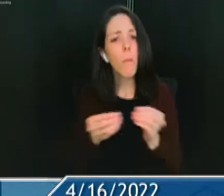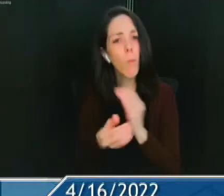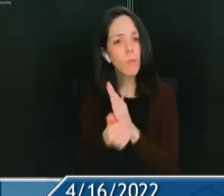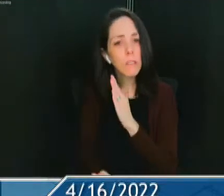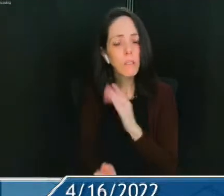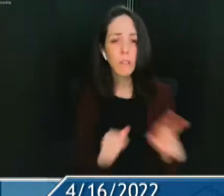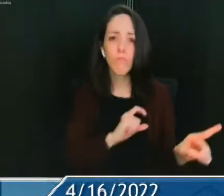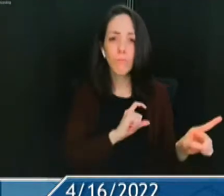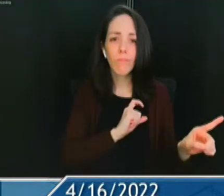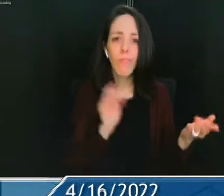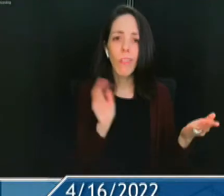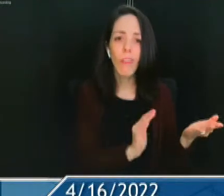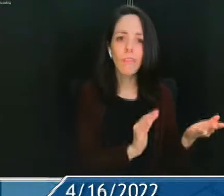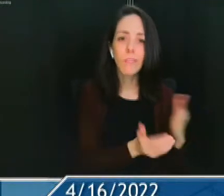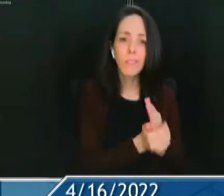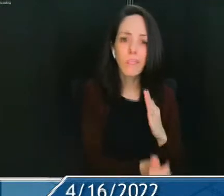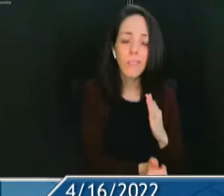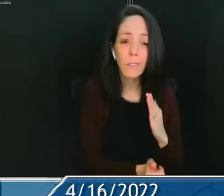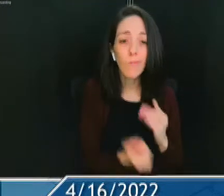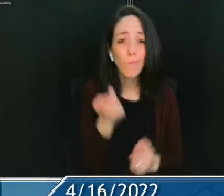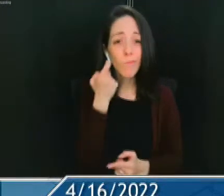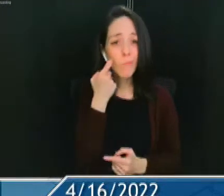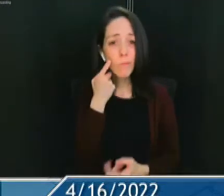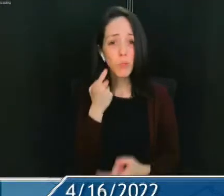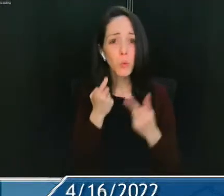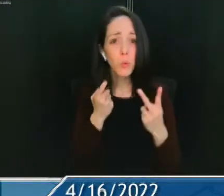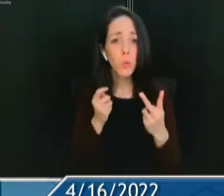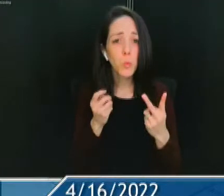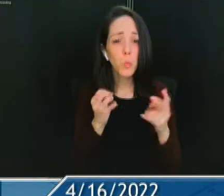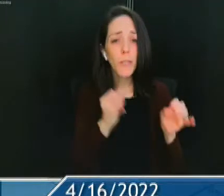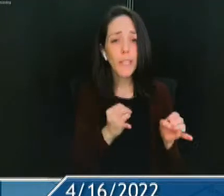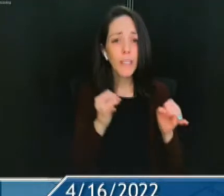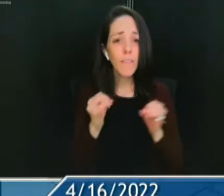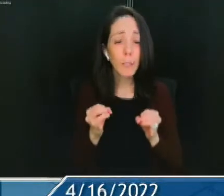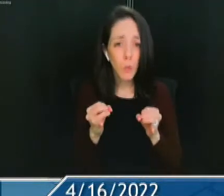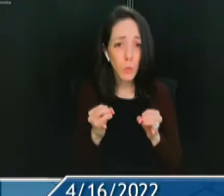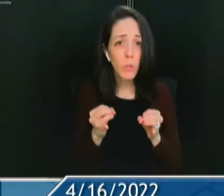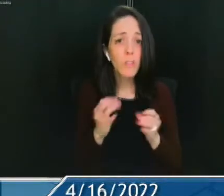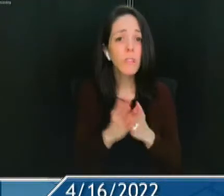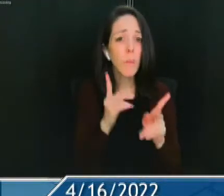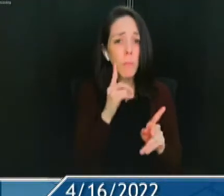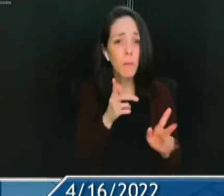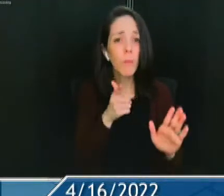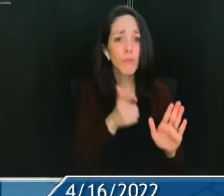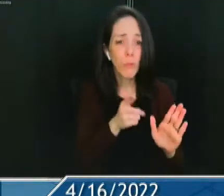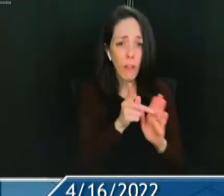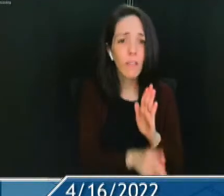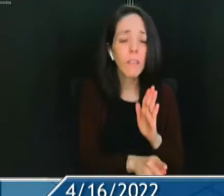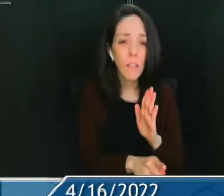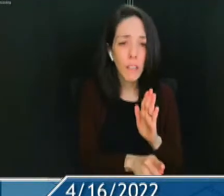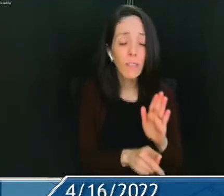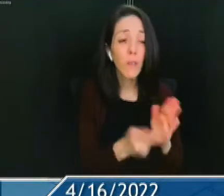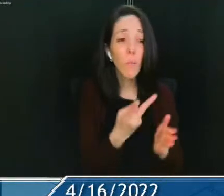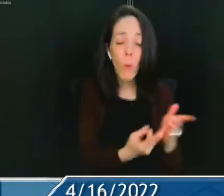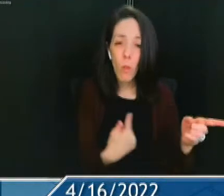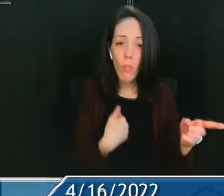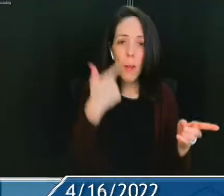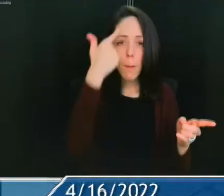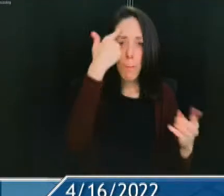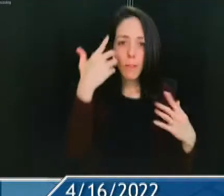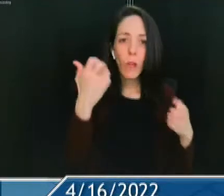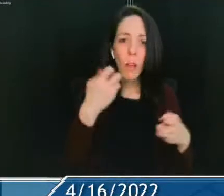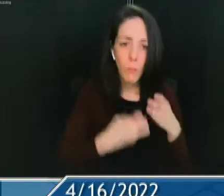2 individuals shot and killed by Portland police officers this year in 2021 both had mental health issues and probably would have benefited